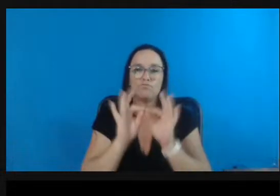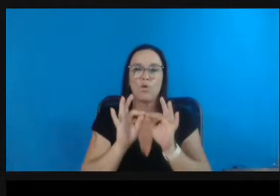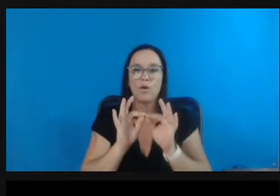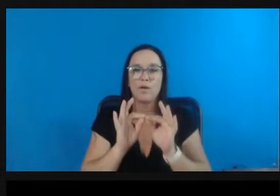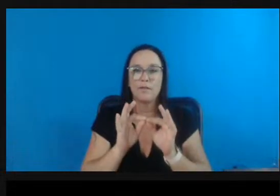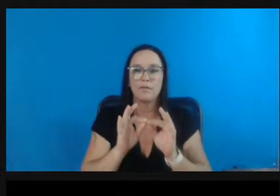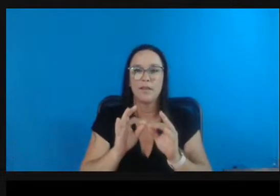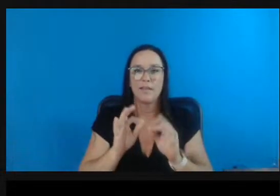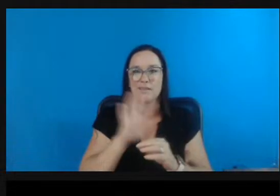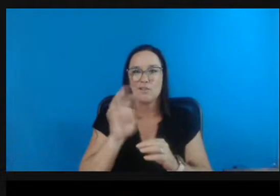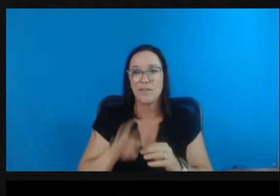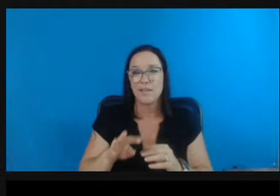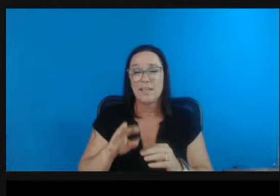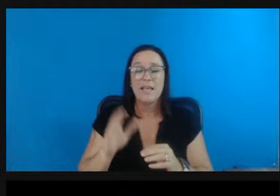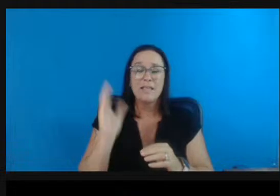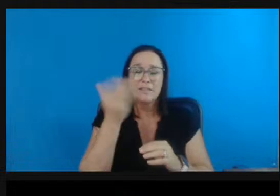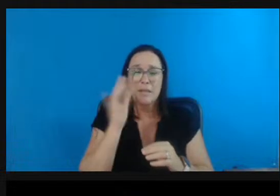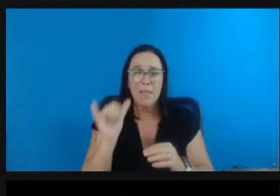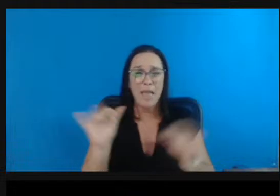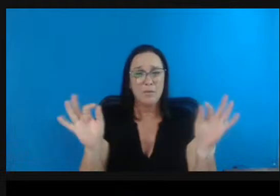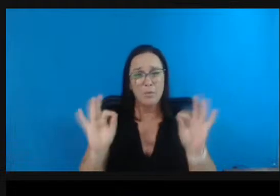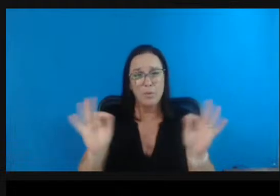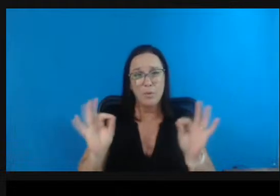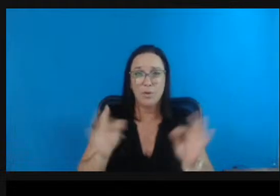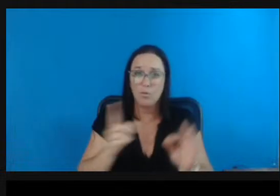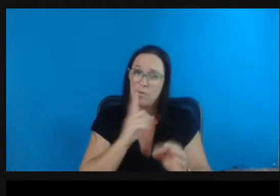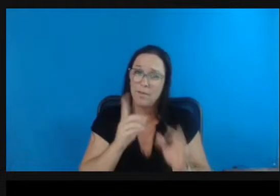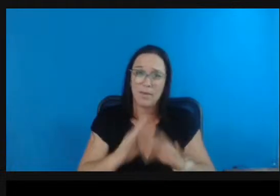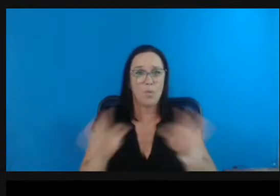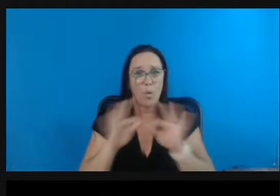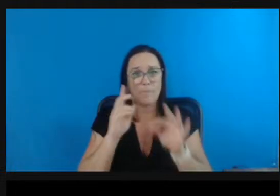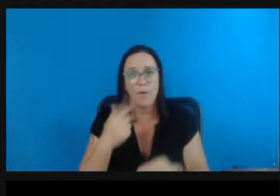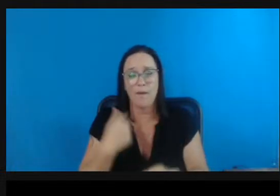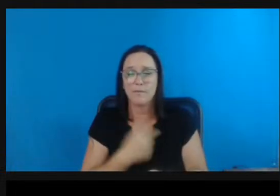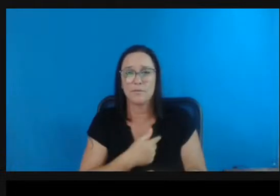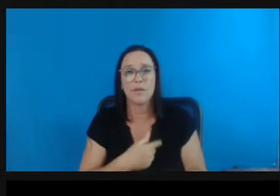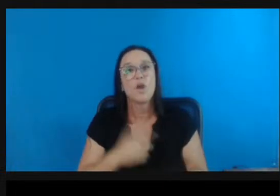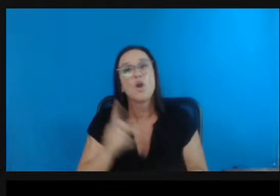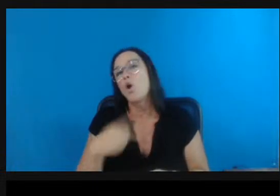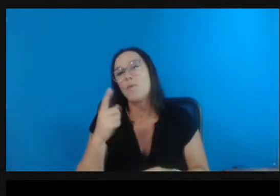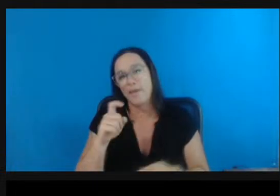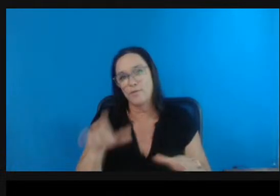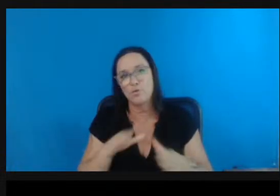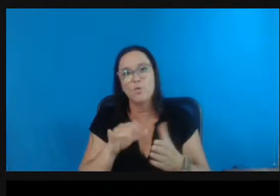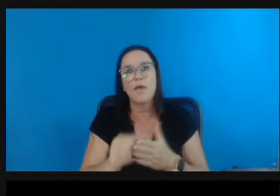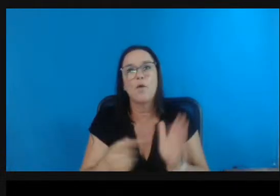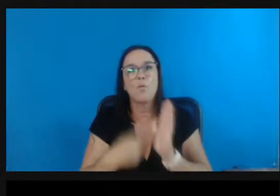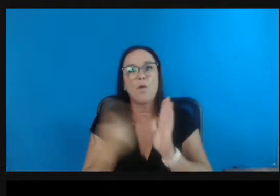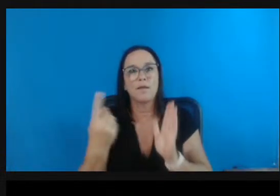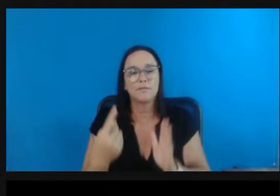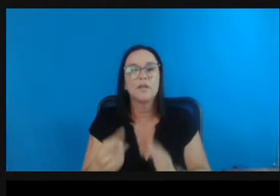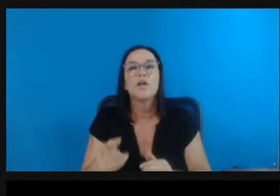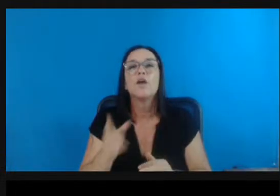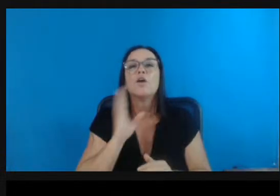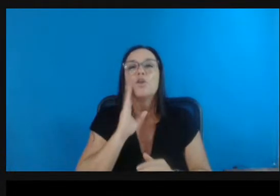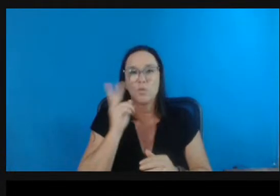surveys that seem like nothing, they definitely help out. Yep. You only have to do it one time. You're going to see us post it several times throughout the next